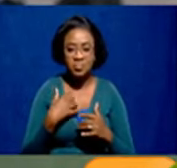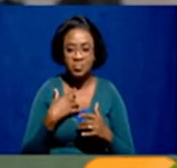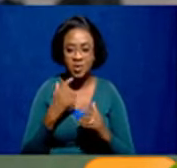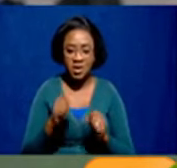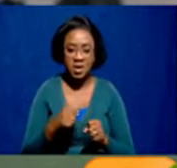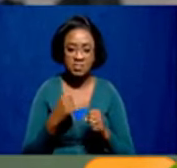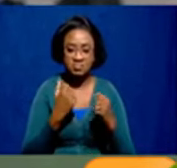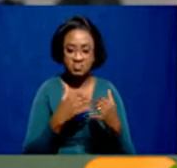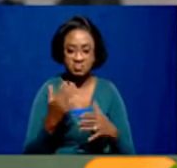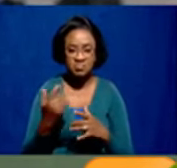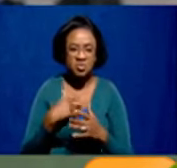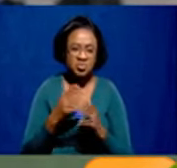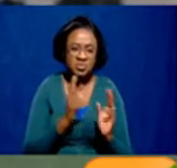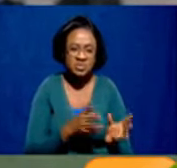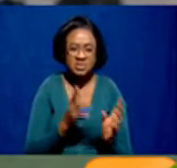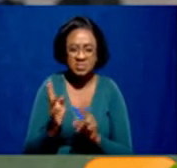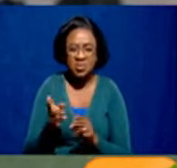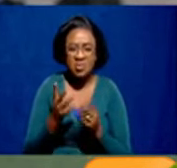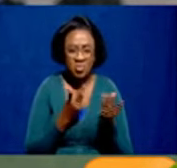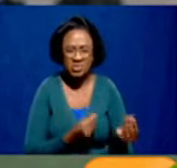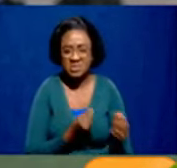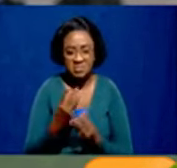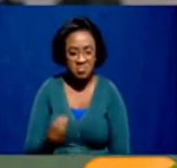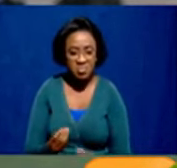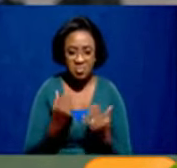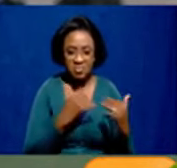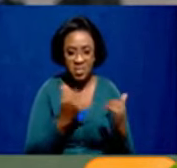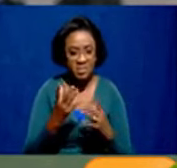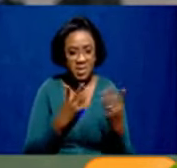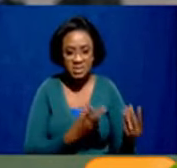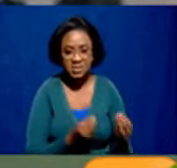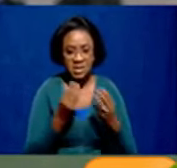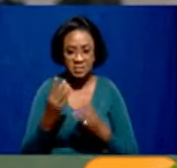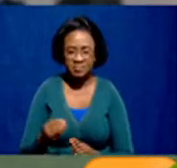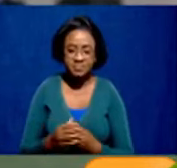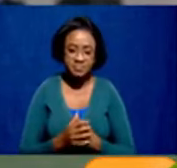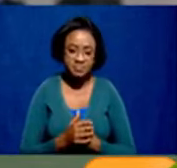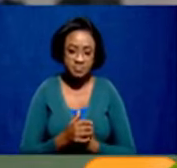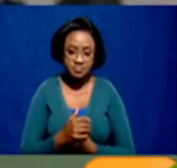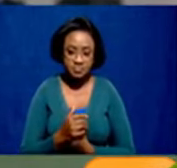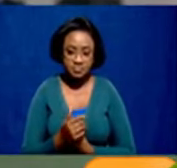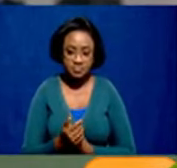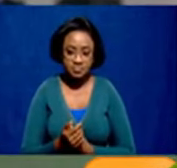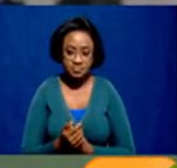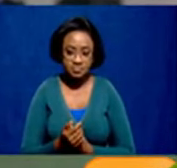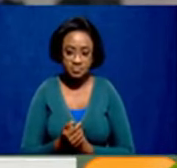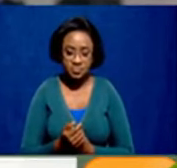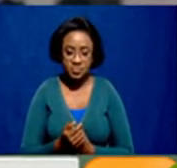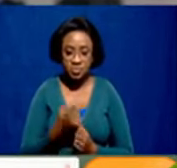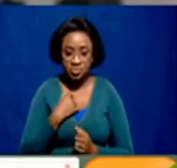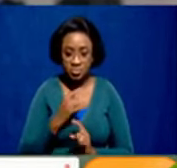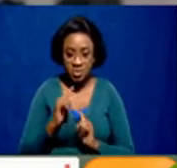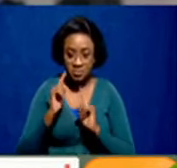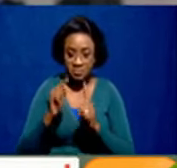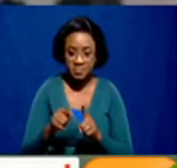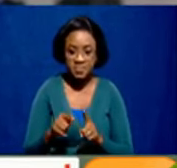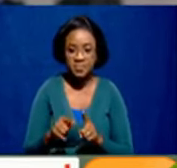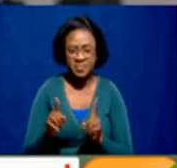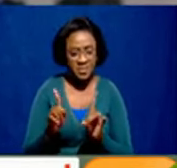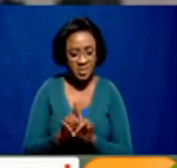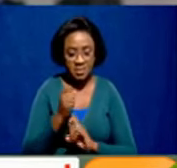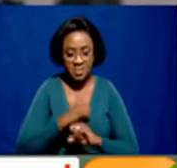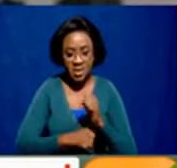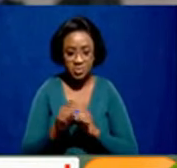on touch. Just be basic. One time, pass, move. That's what they see. So I went and did as my father told